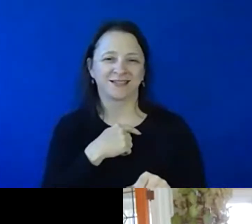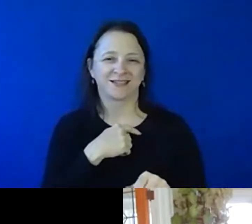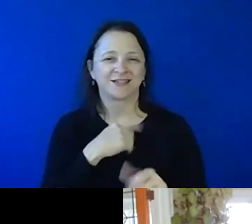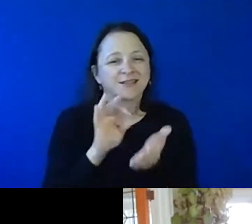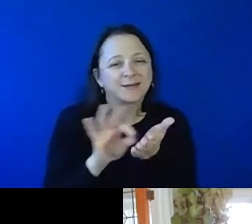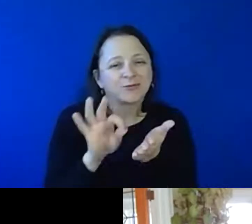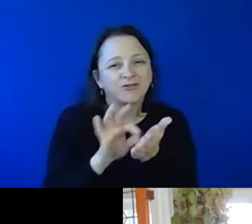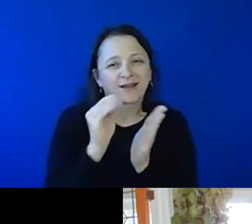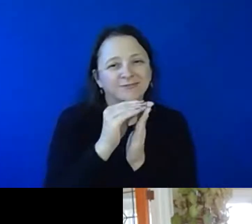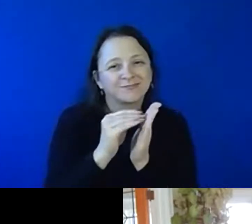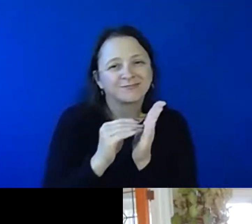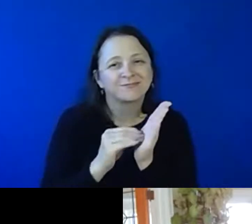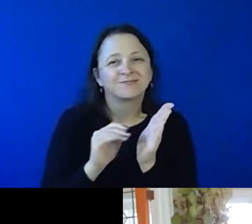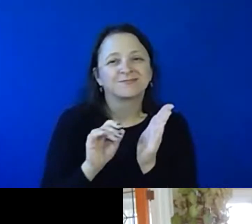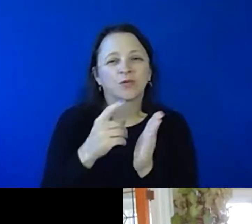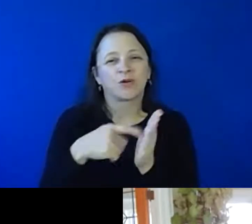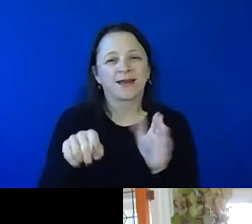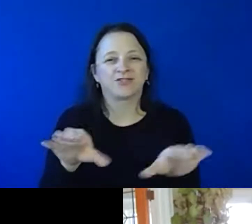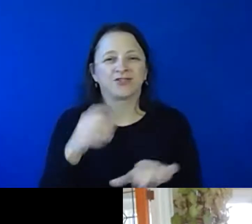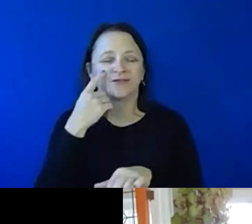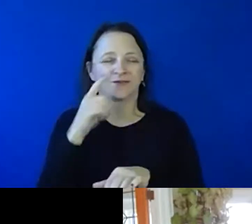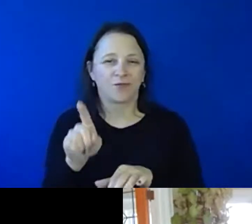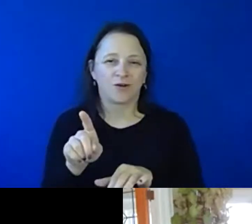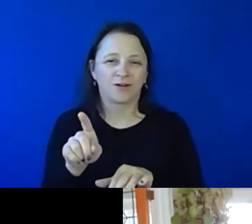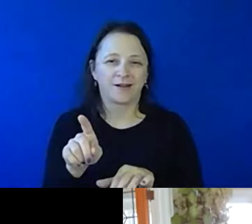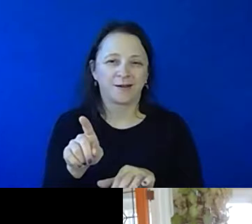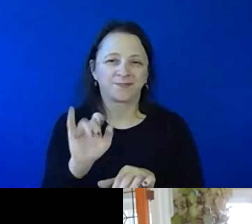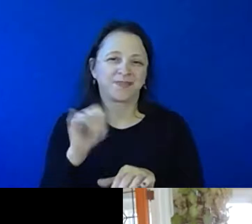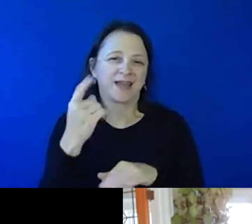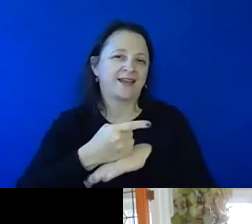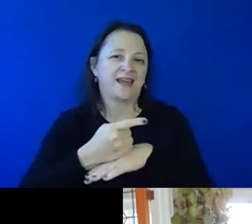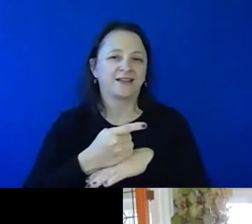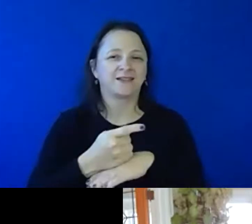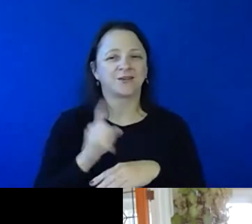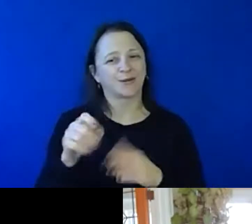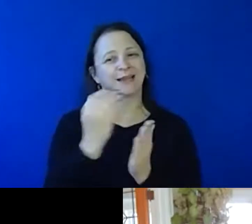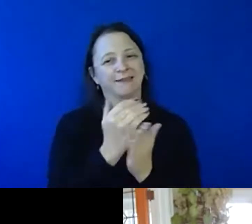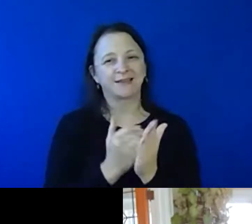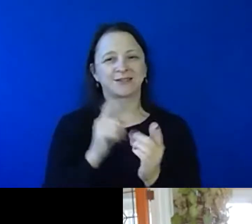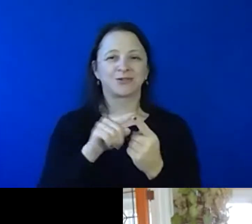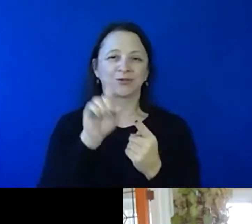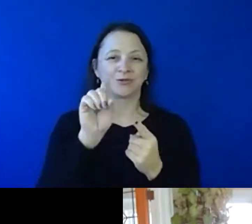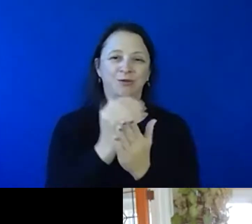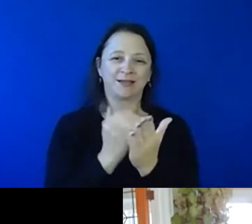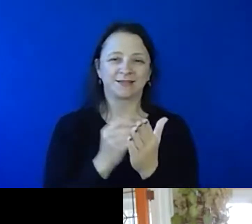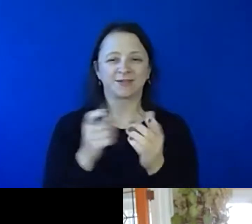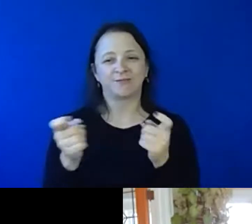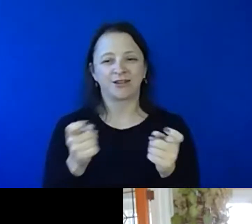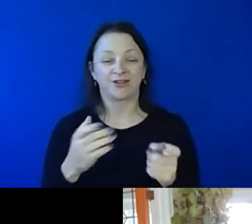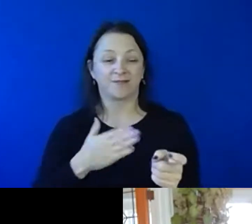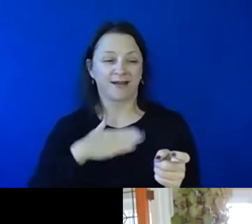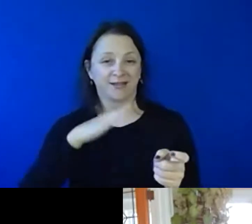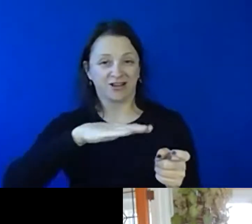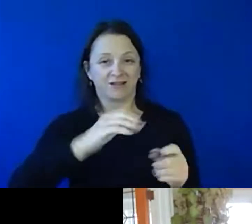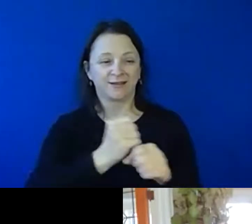track of what we need to do for, that day, for maybe even managing our child, make sure that they've got